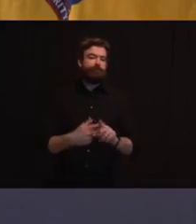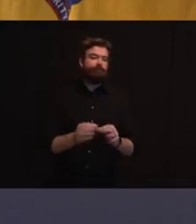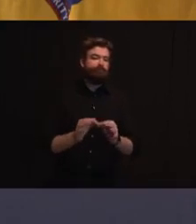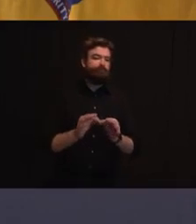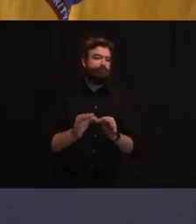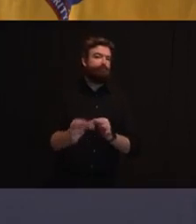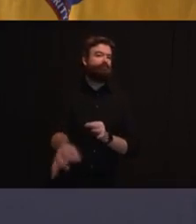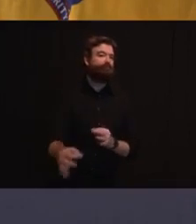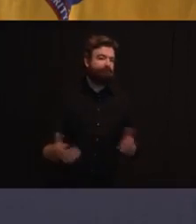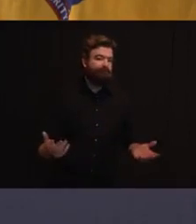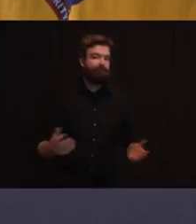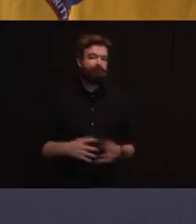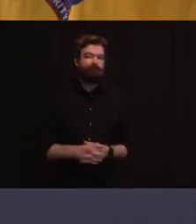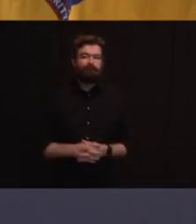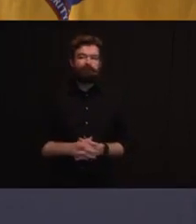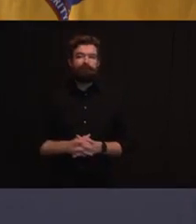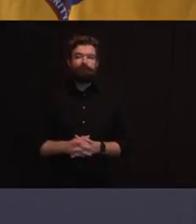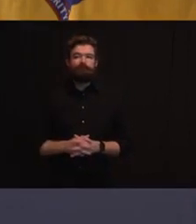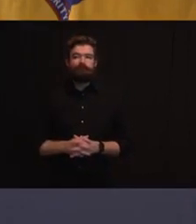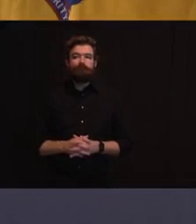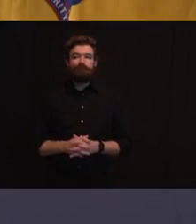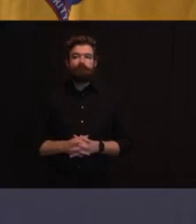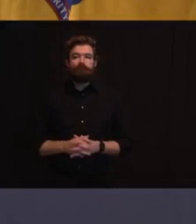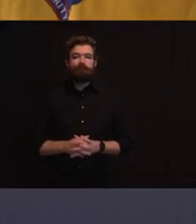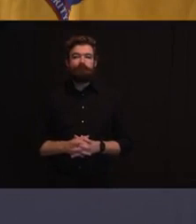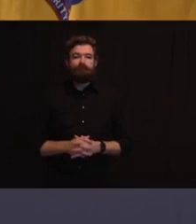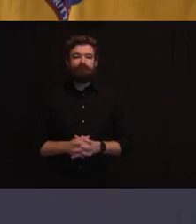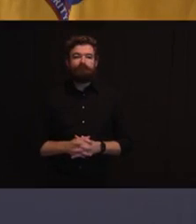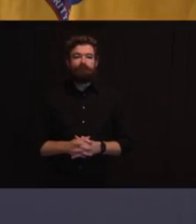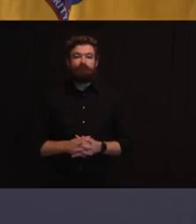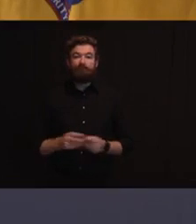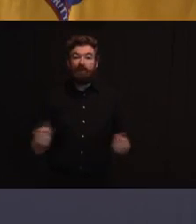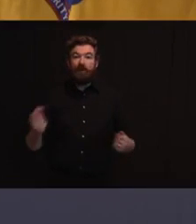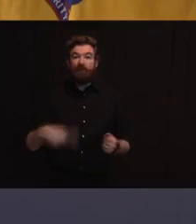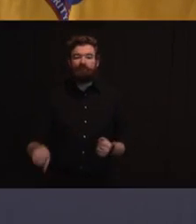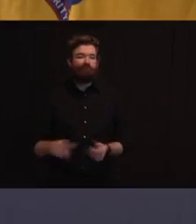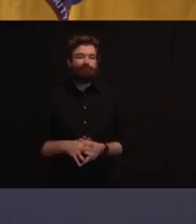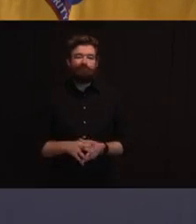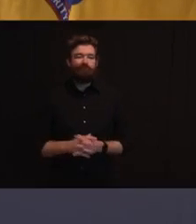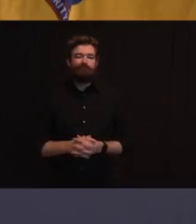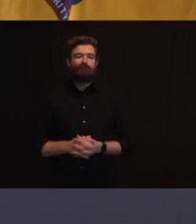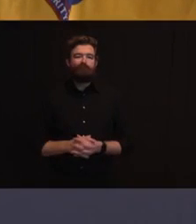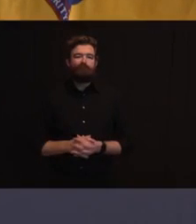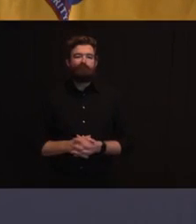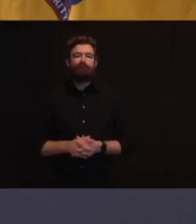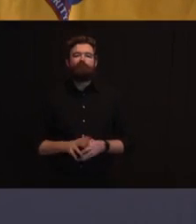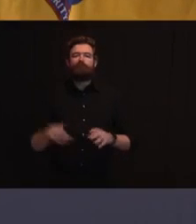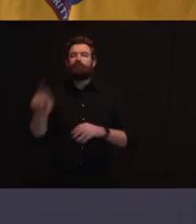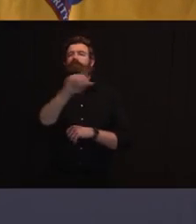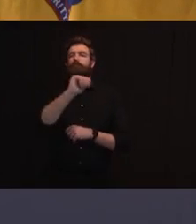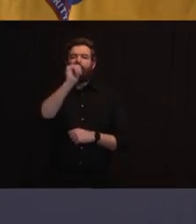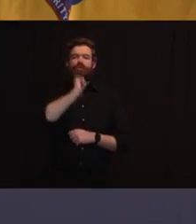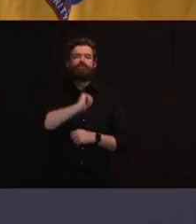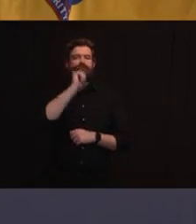steeper, and we're going to need that, and it won't be next week. So, folks, you've been extraordinary. Please keep up the great work.